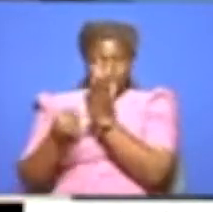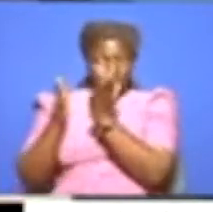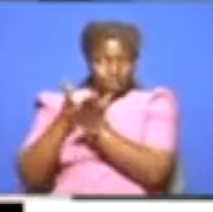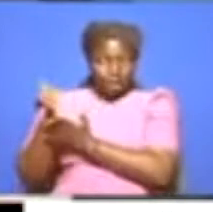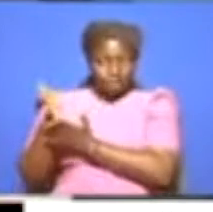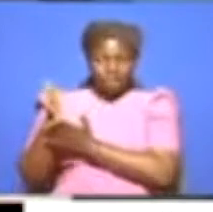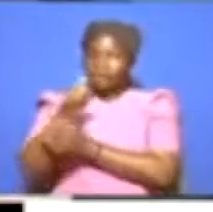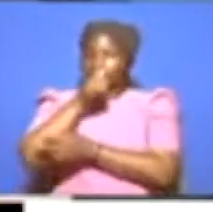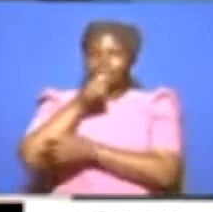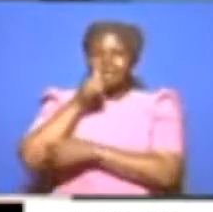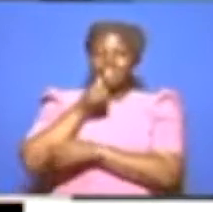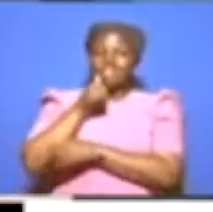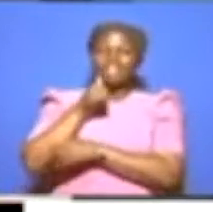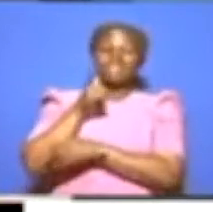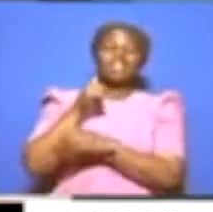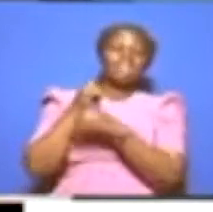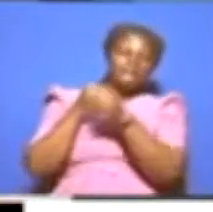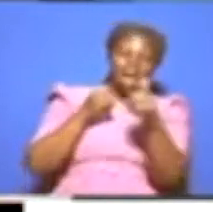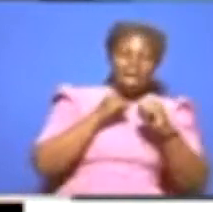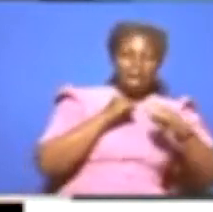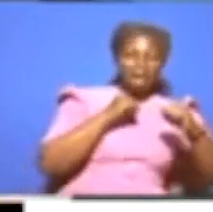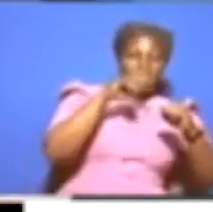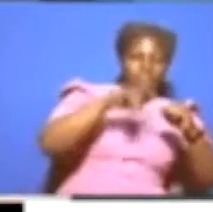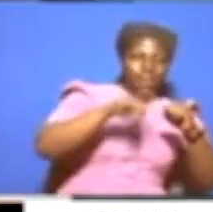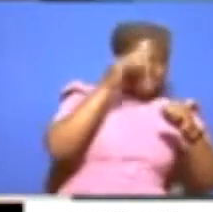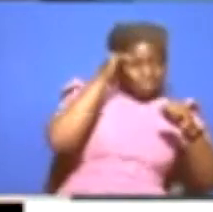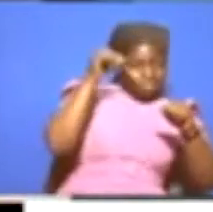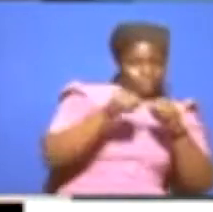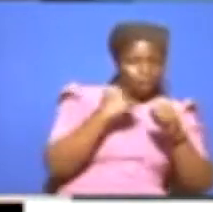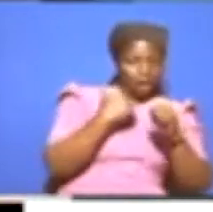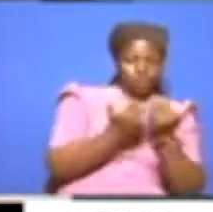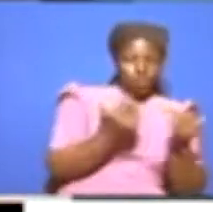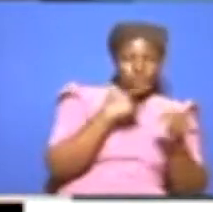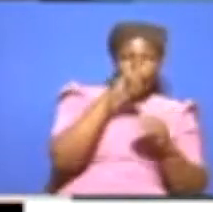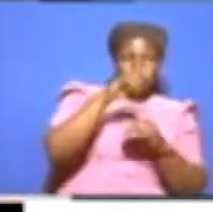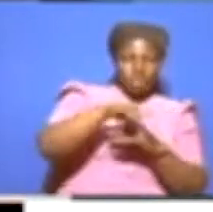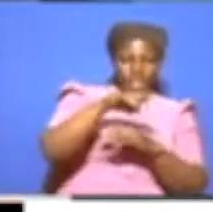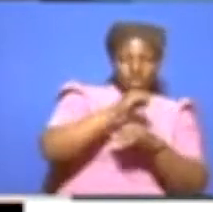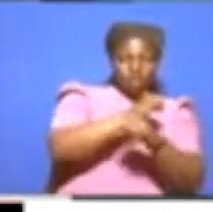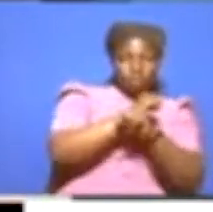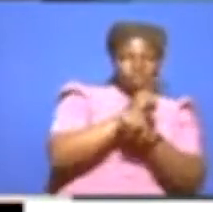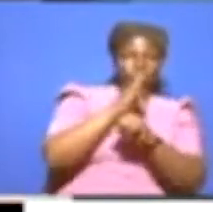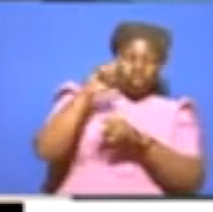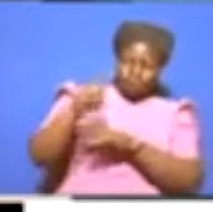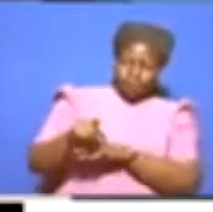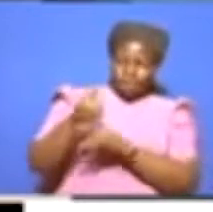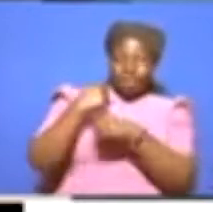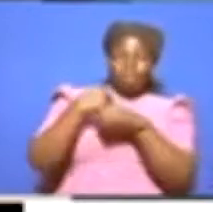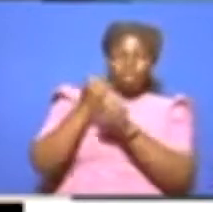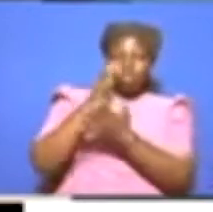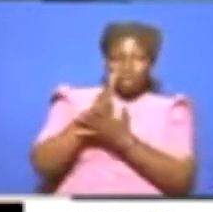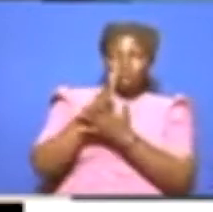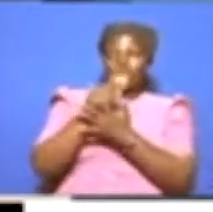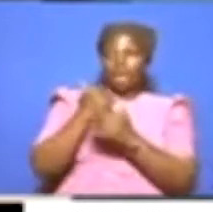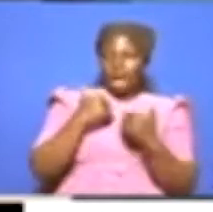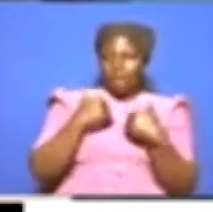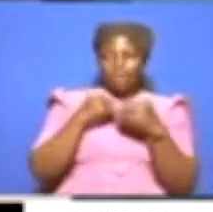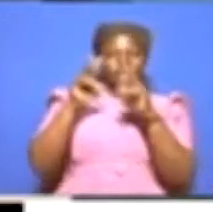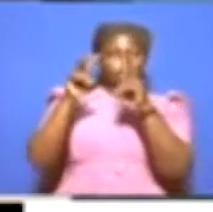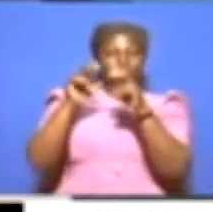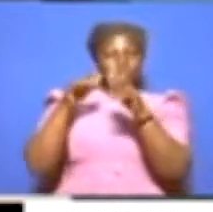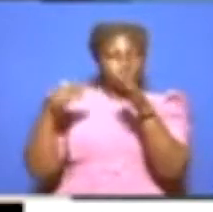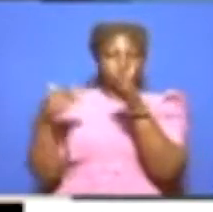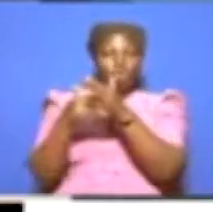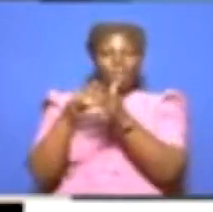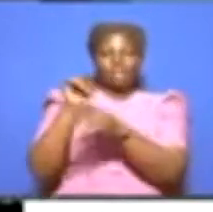we cannot forget that they are children, so we need to protect. So we have to look at issues of stopping certain access, aka also known as censorship. And